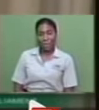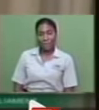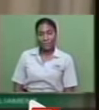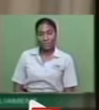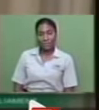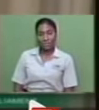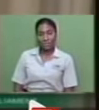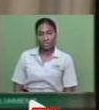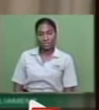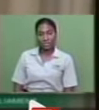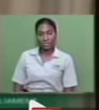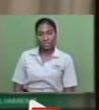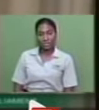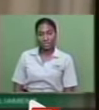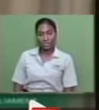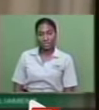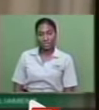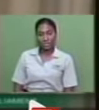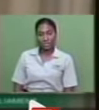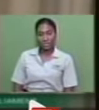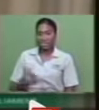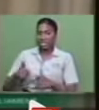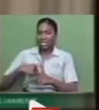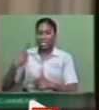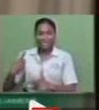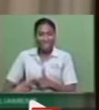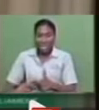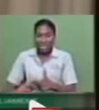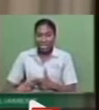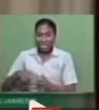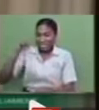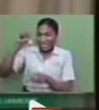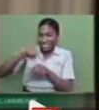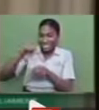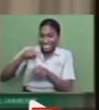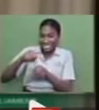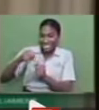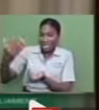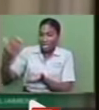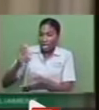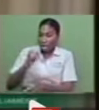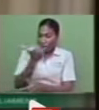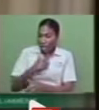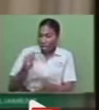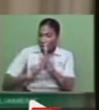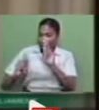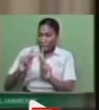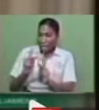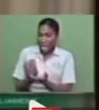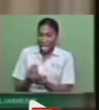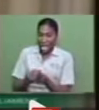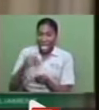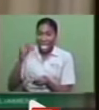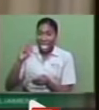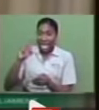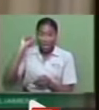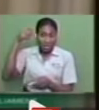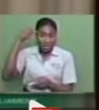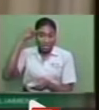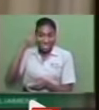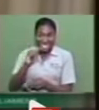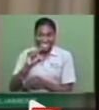in revenue foregone for these luxury vehicles. Foreign reserves.